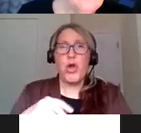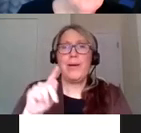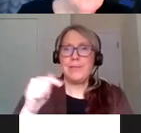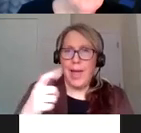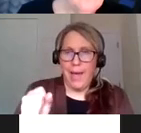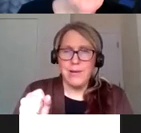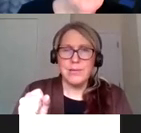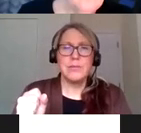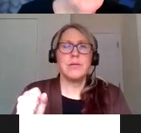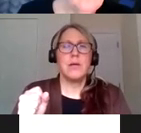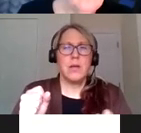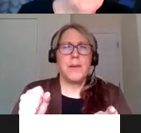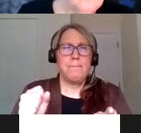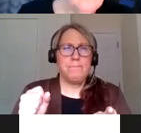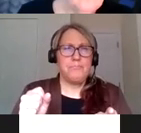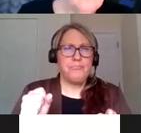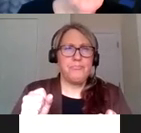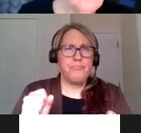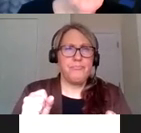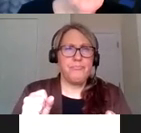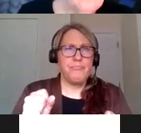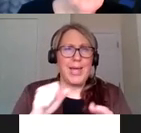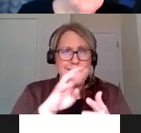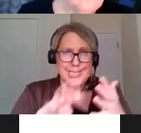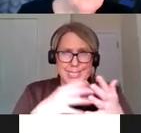gonna go into this table,